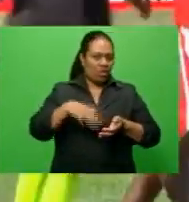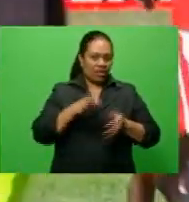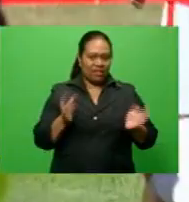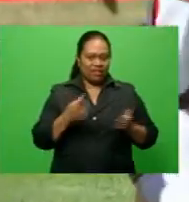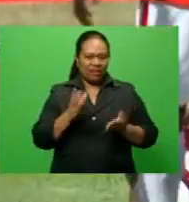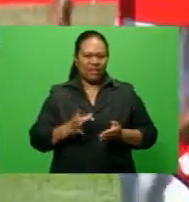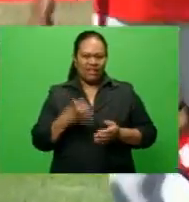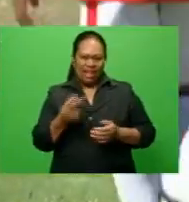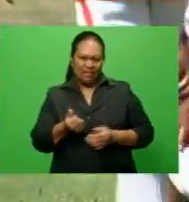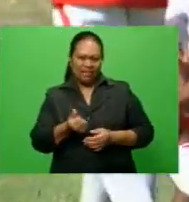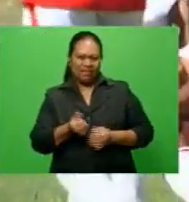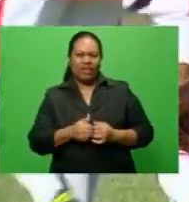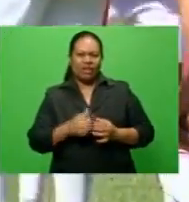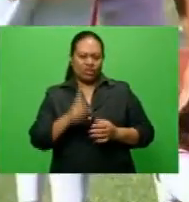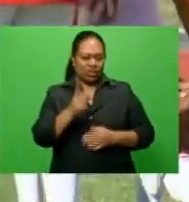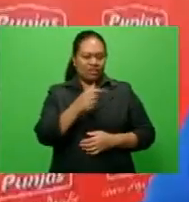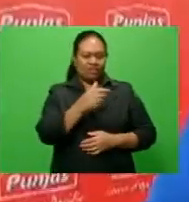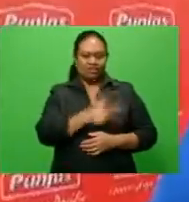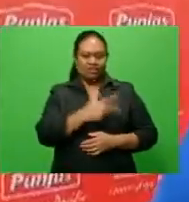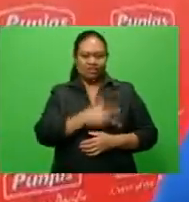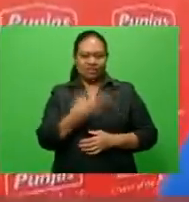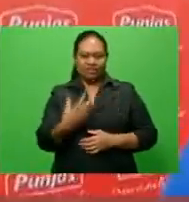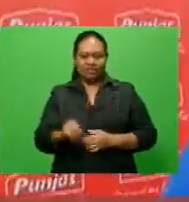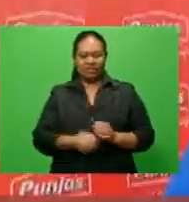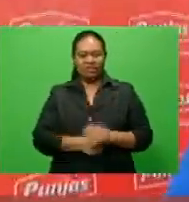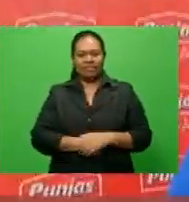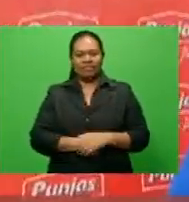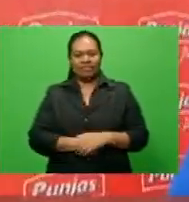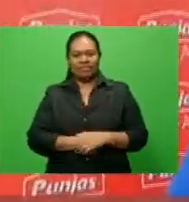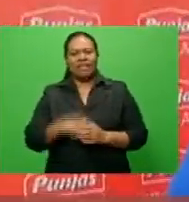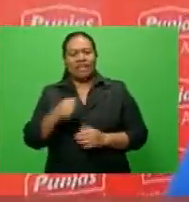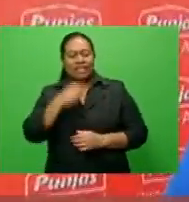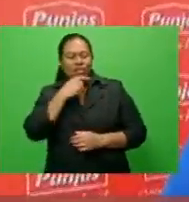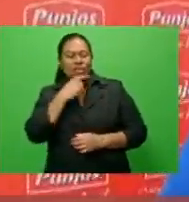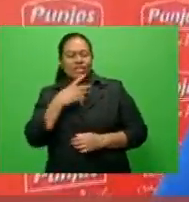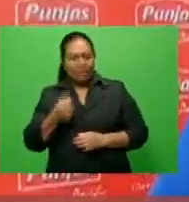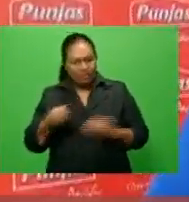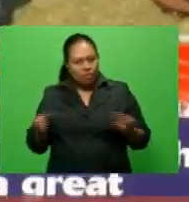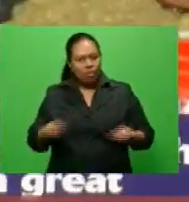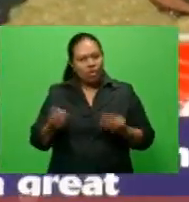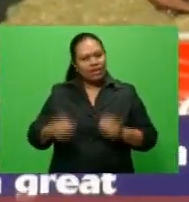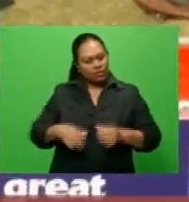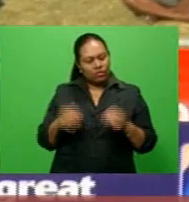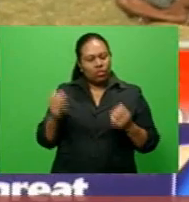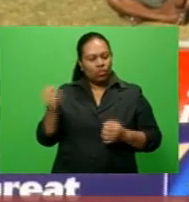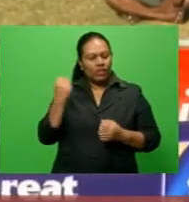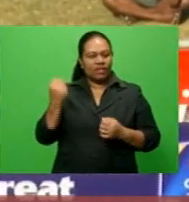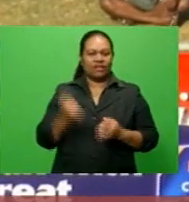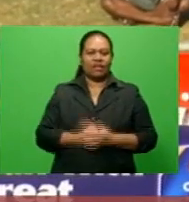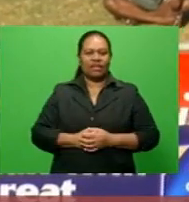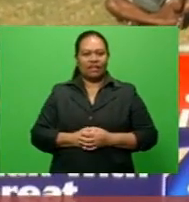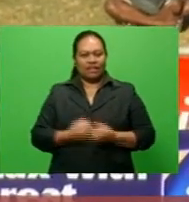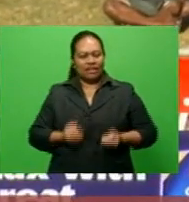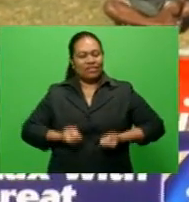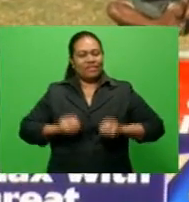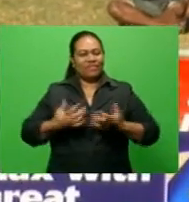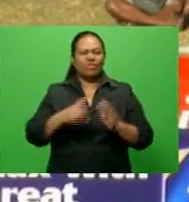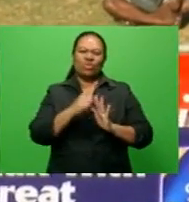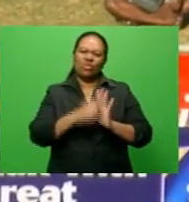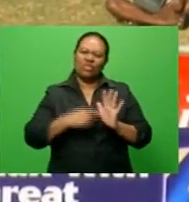Rewa side had what it took to meet the challenge. The boys came with the motive to win and dedicate this game to